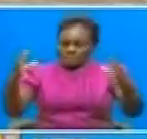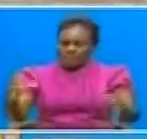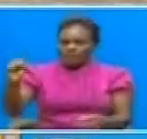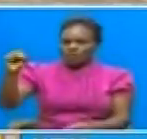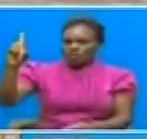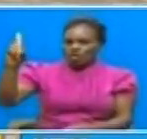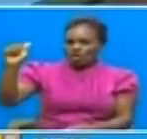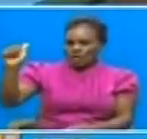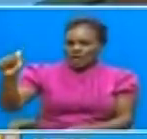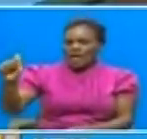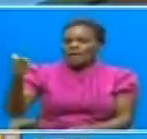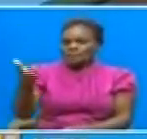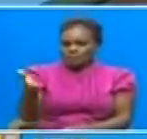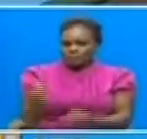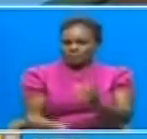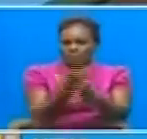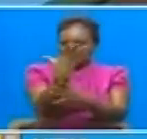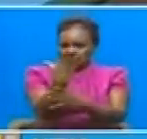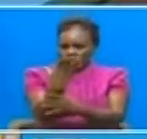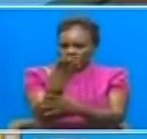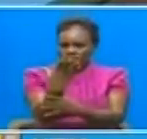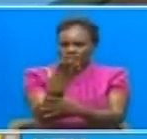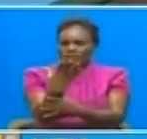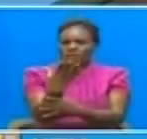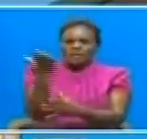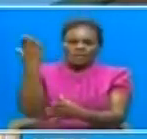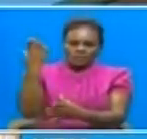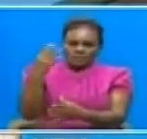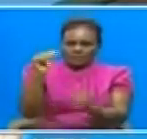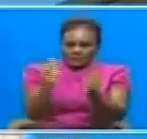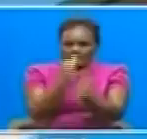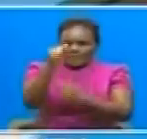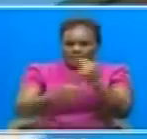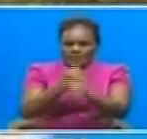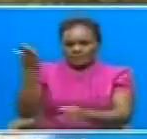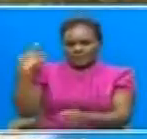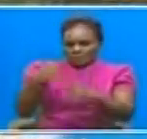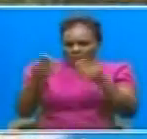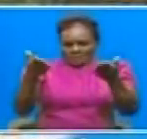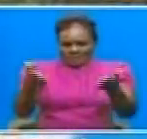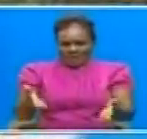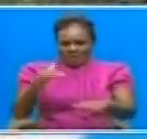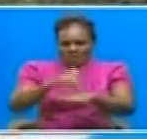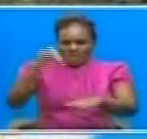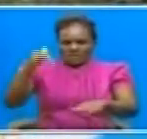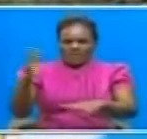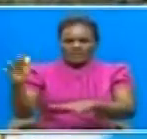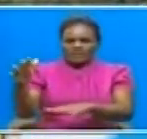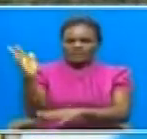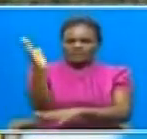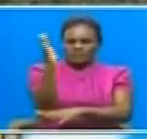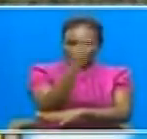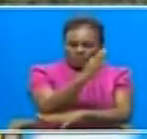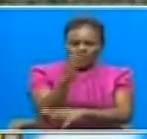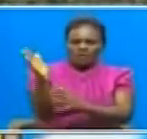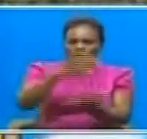ash manufacturer and has been producing soda ash for the past century. But now, with the effects of environmental